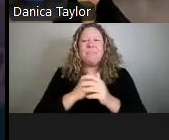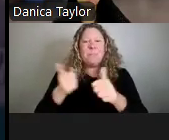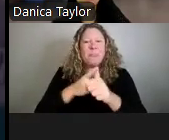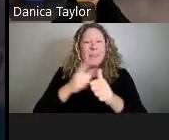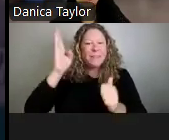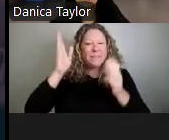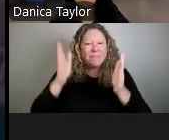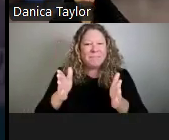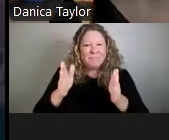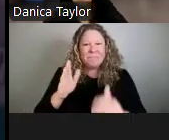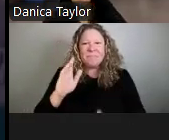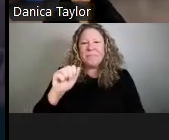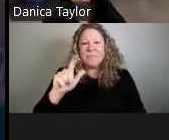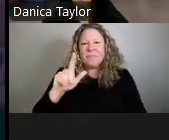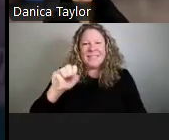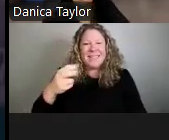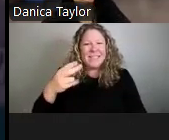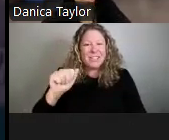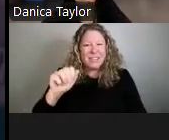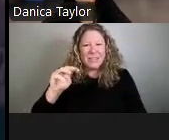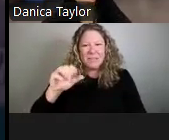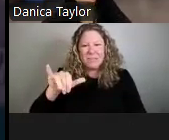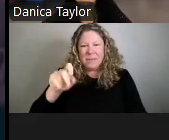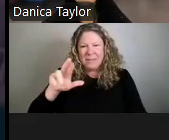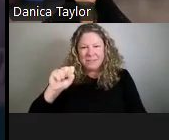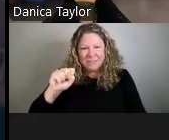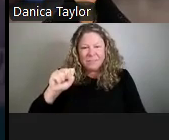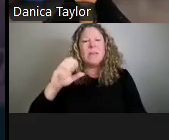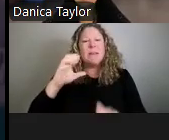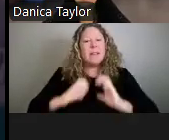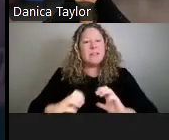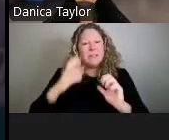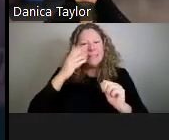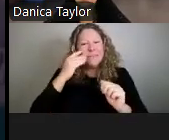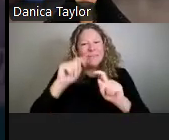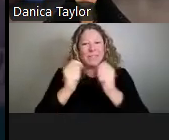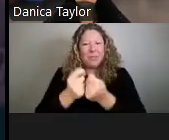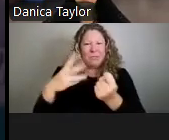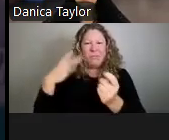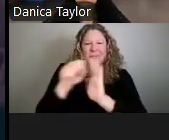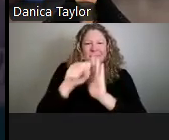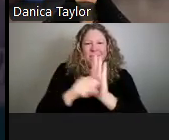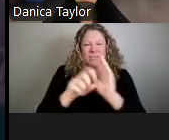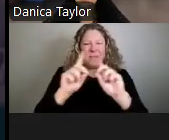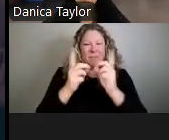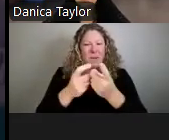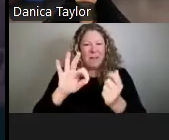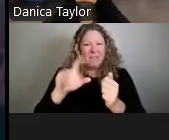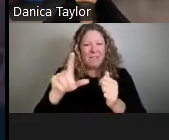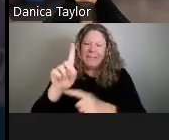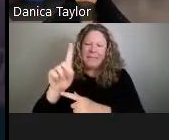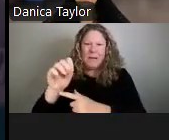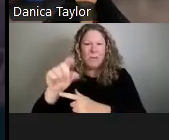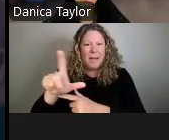Alicia Myers. Alicia leads the customer experience team at the Washington State Department of Licensing, where she works to bring